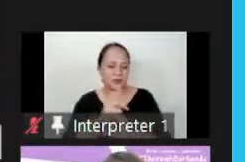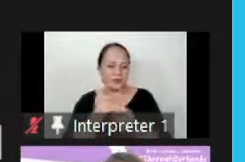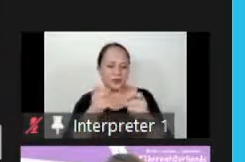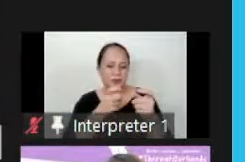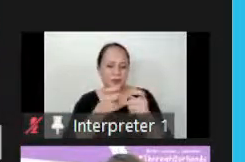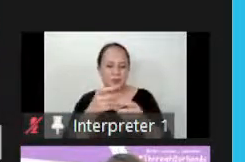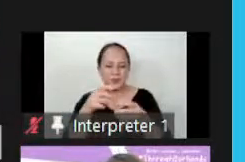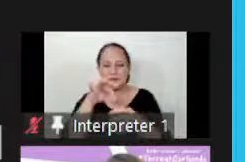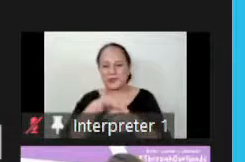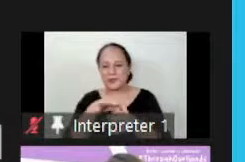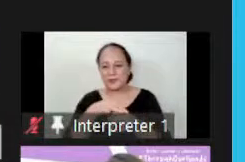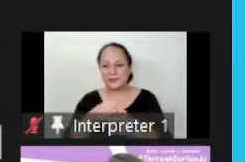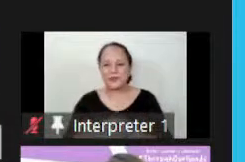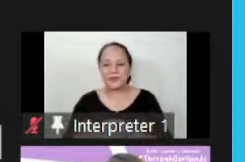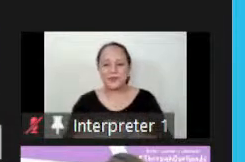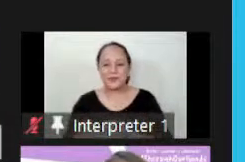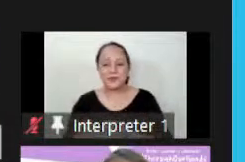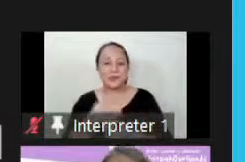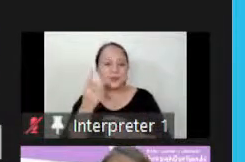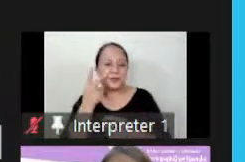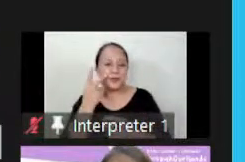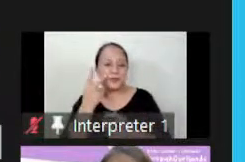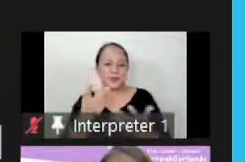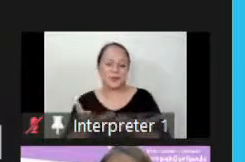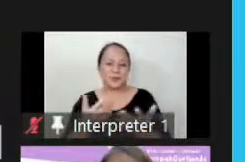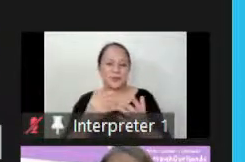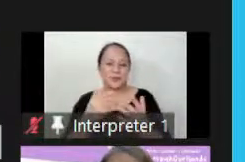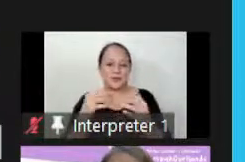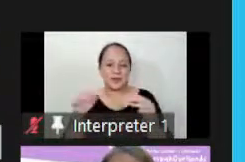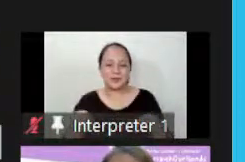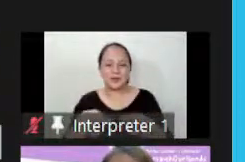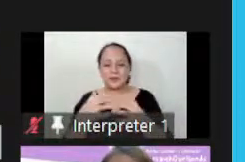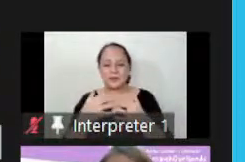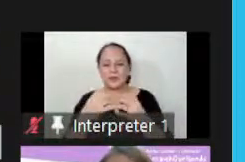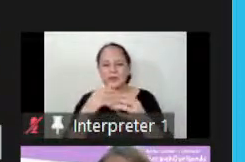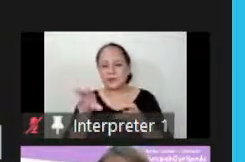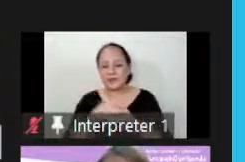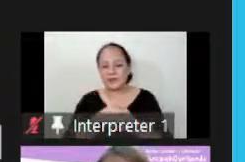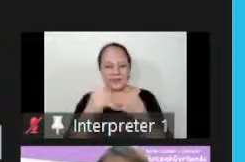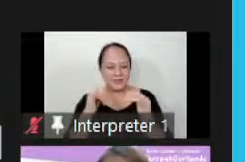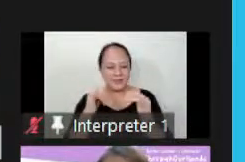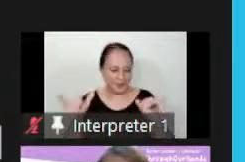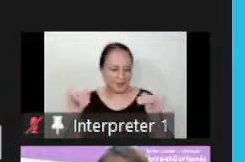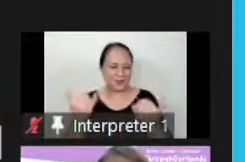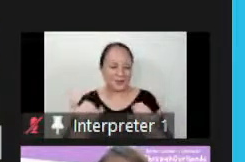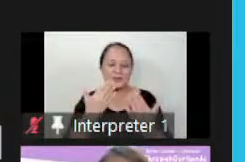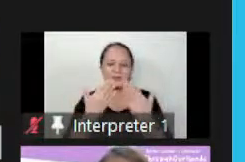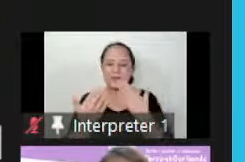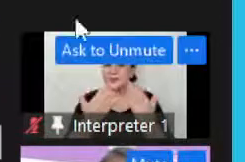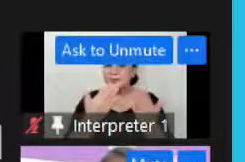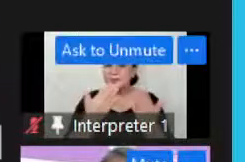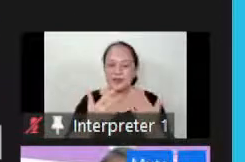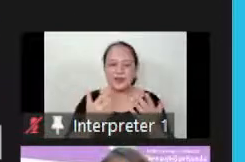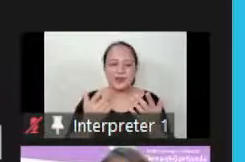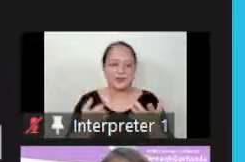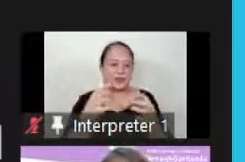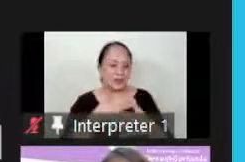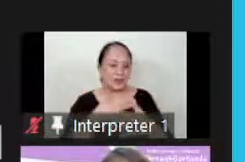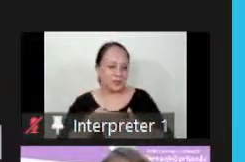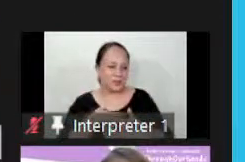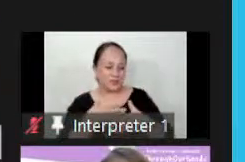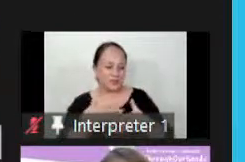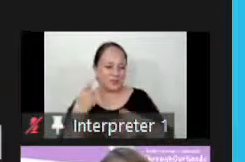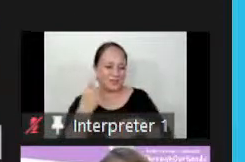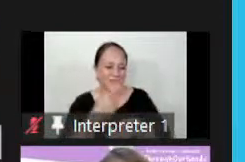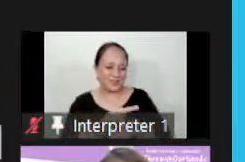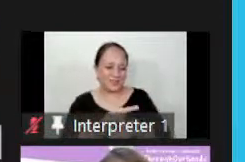and Control Program. Looking forward to your active participation just like today. Thank you, and may you enjoy the